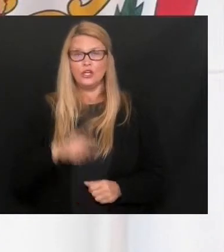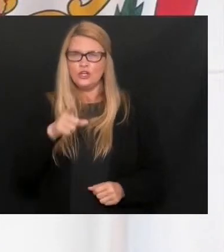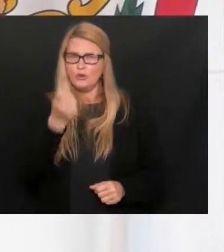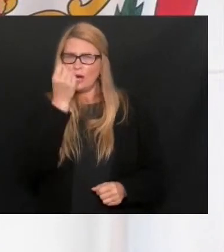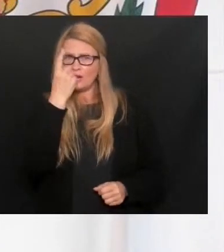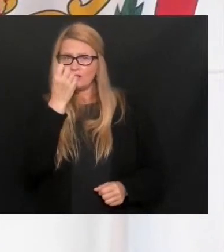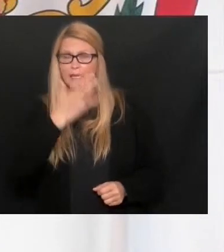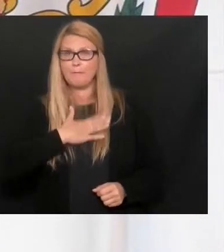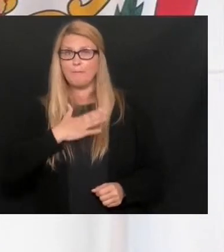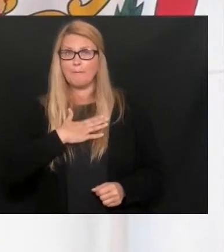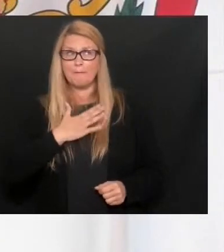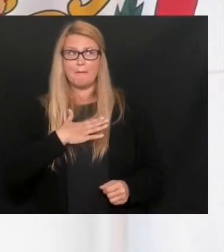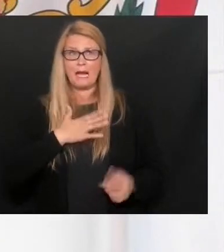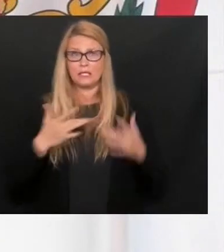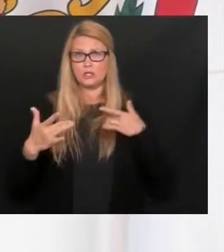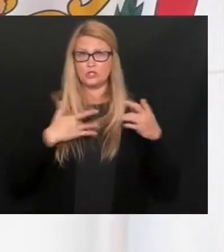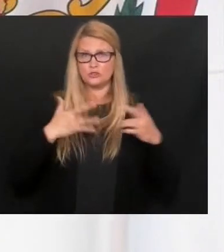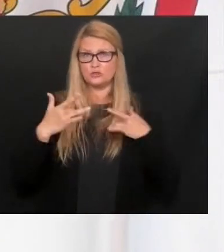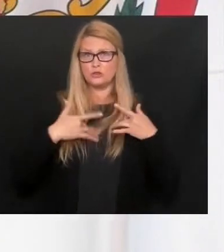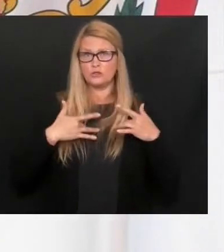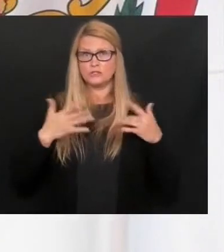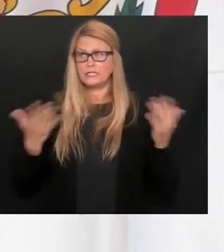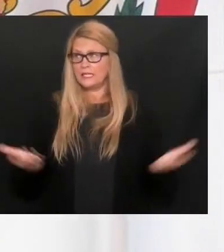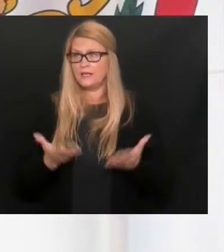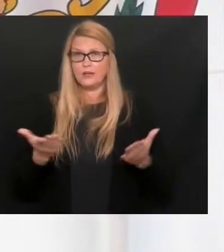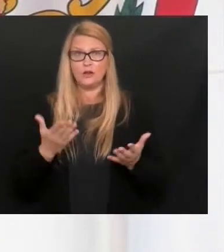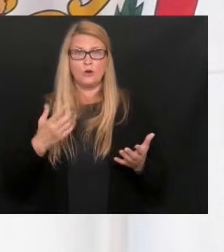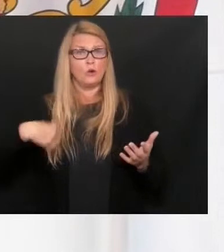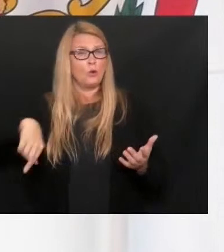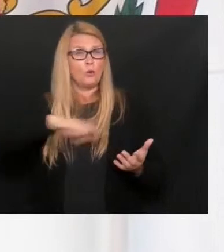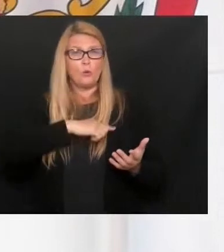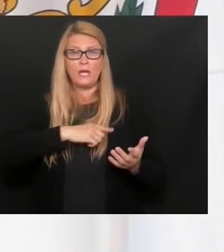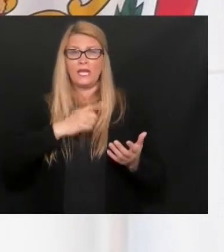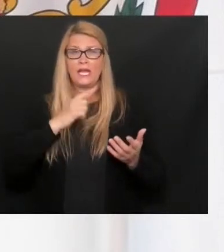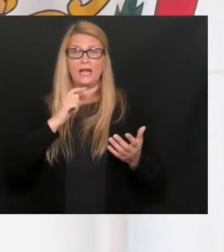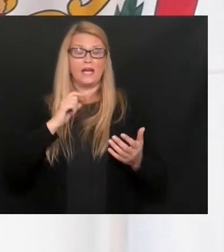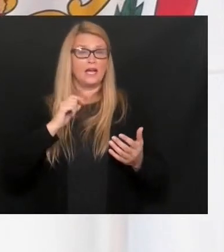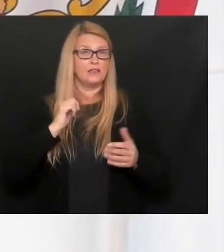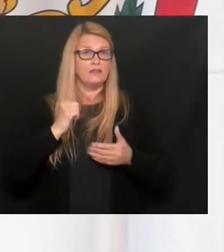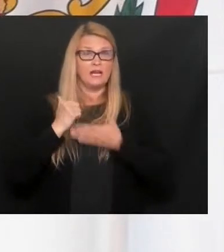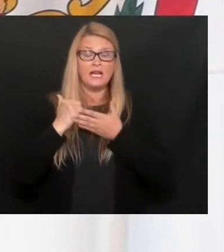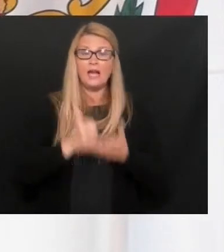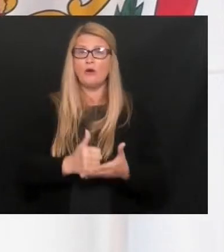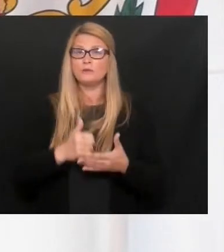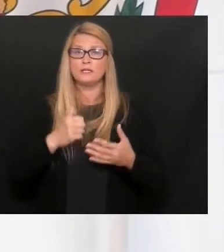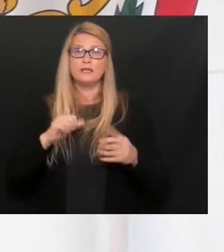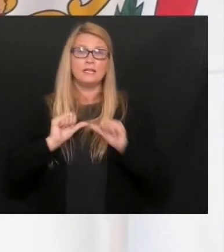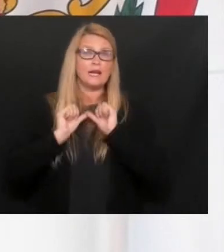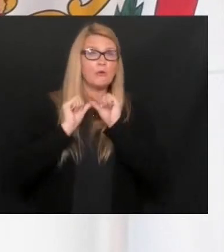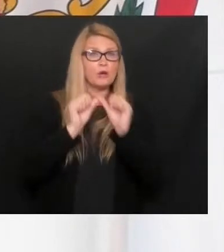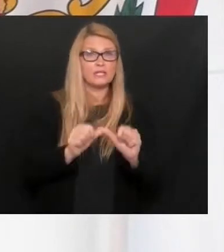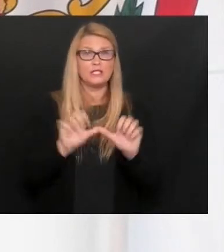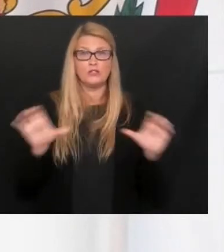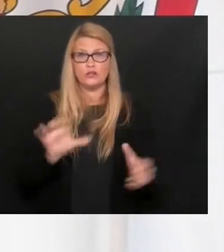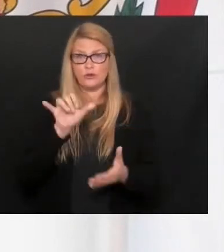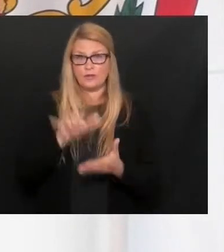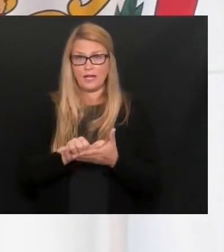and everything, all of us have given everything that we had, and we're going to continue to do exactly just that.